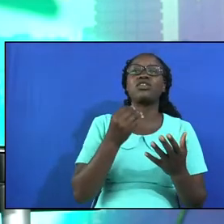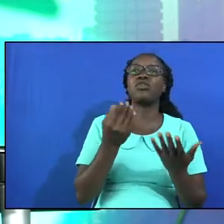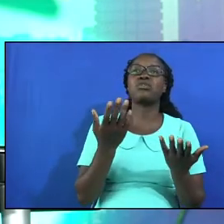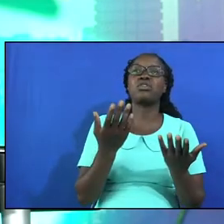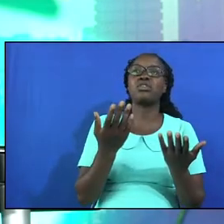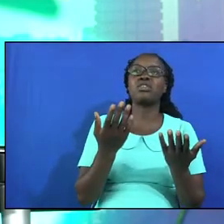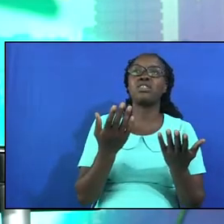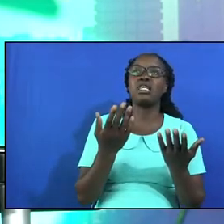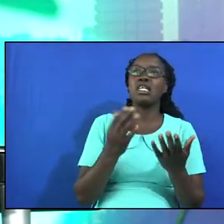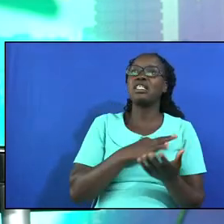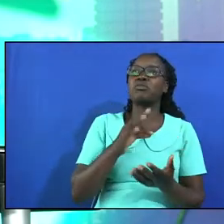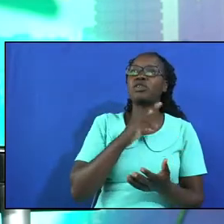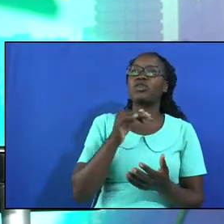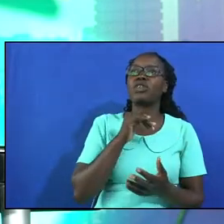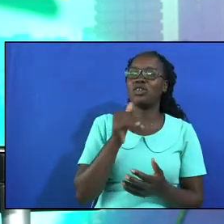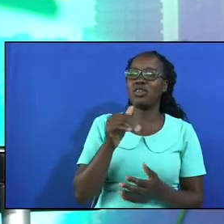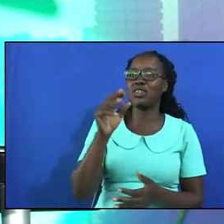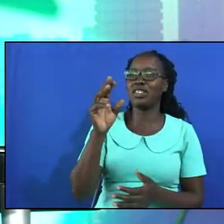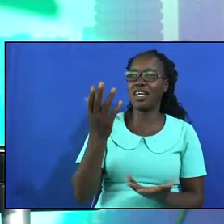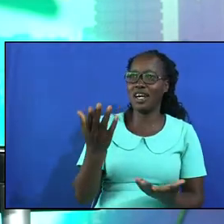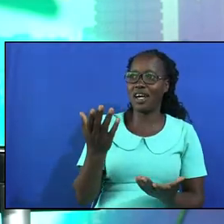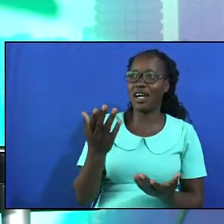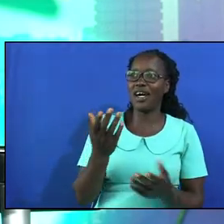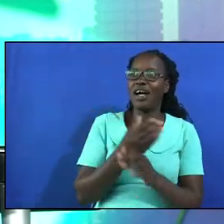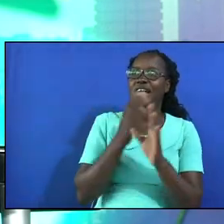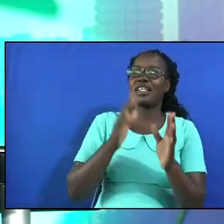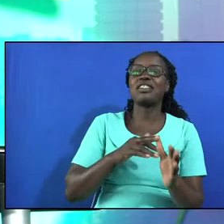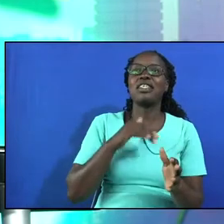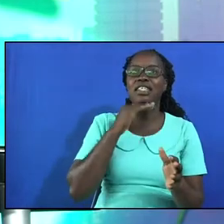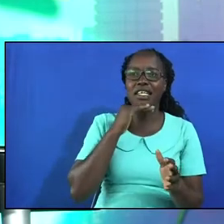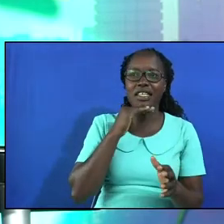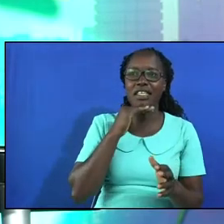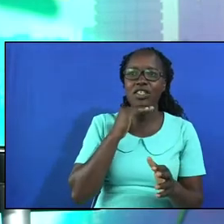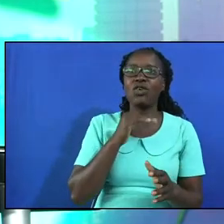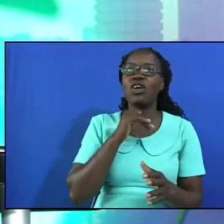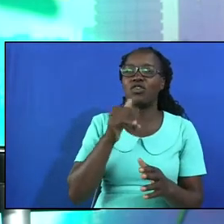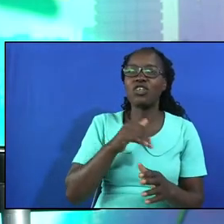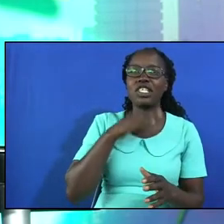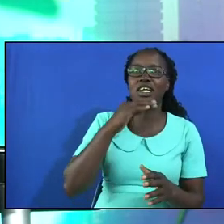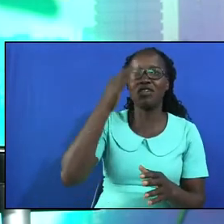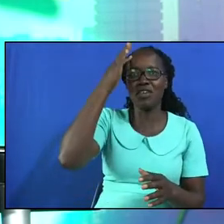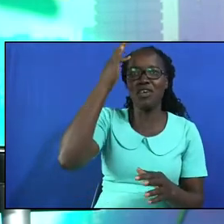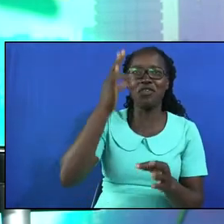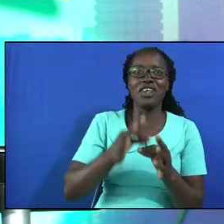martyrdom. You are not a martyr. Wewe sim fiadin. You have not died for faith.